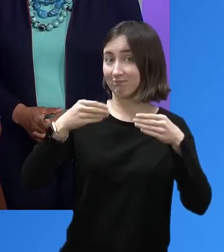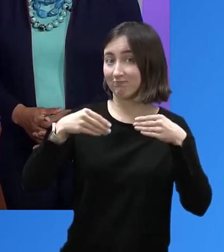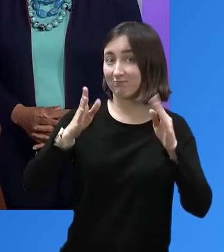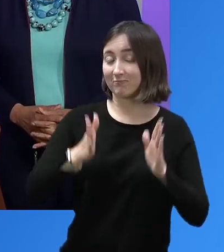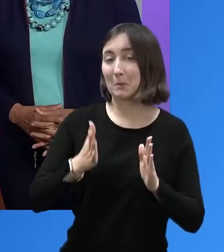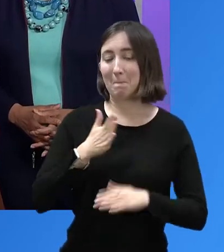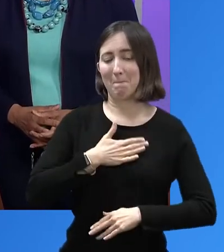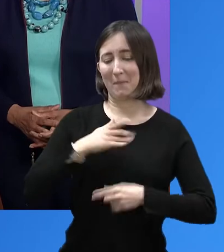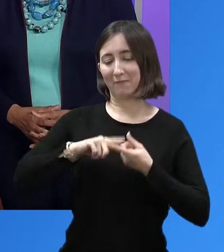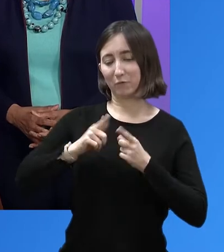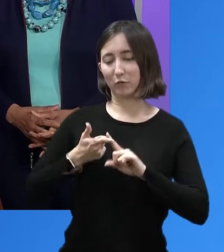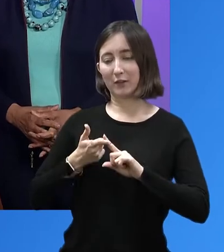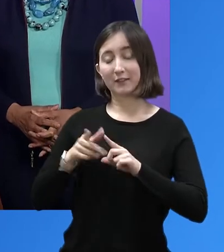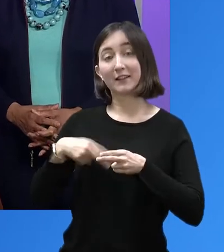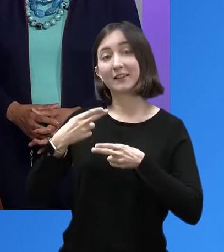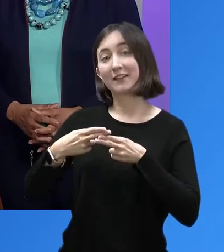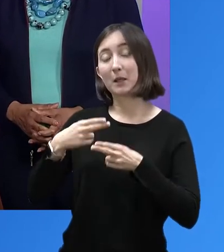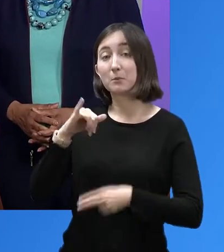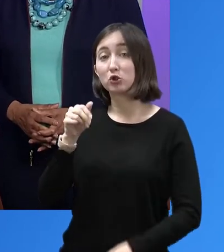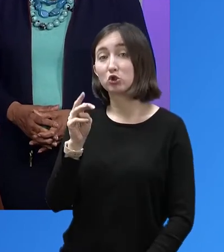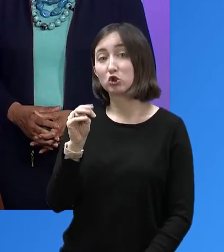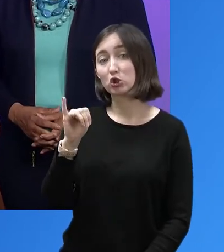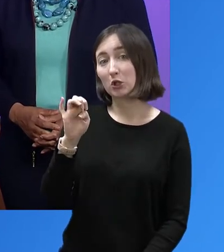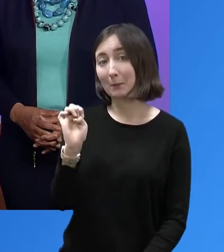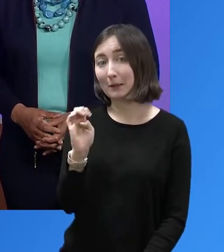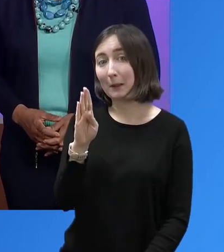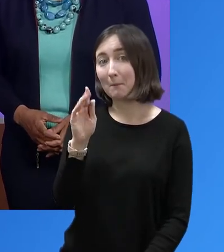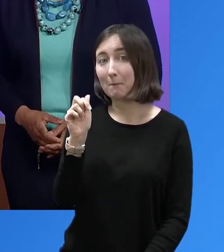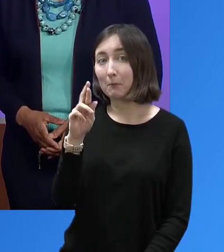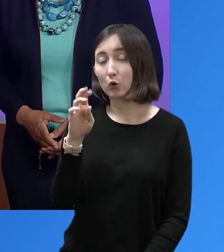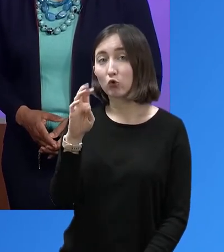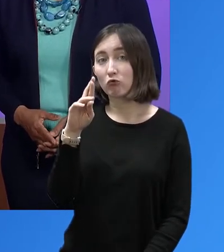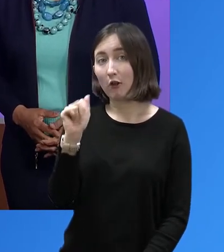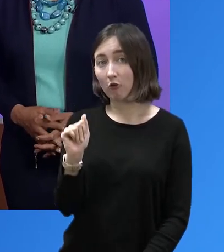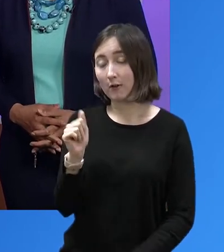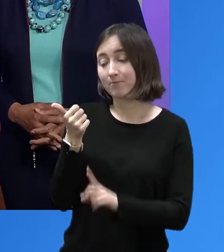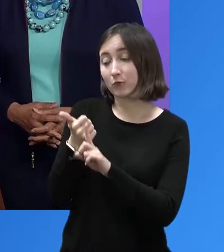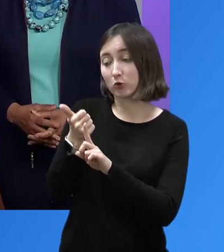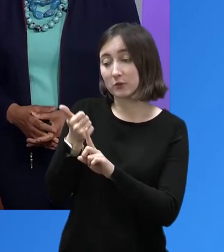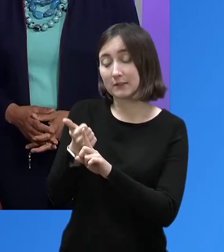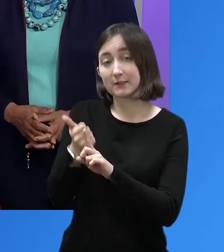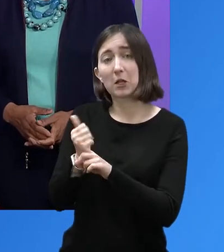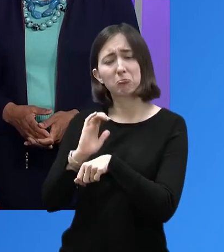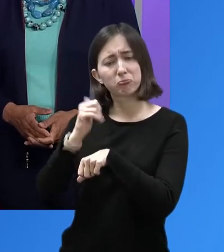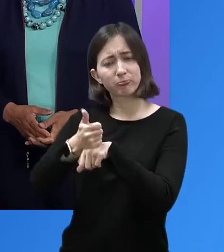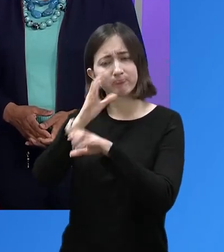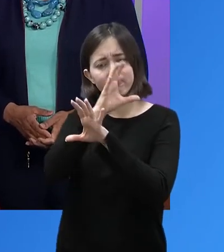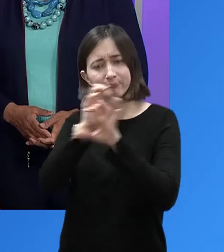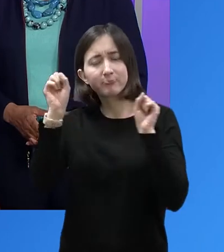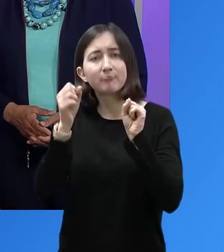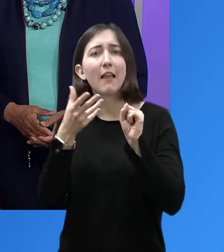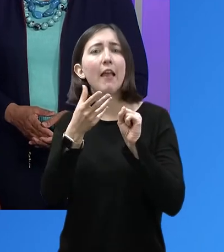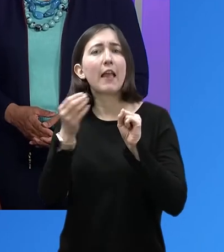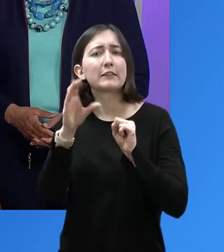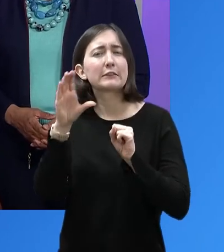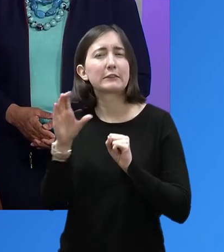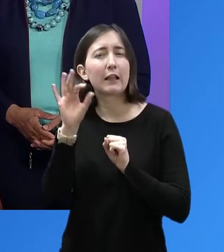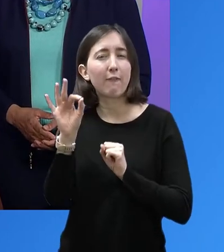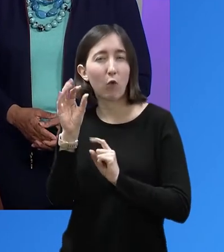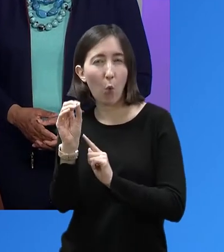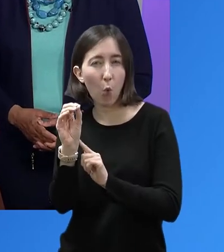Janie Barrera. Janie Barrera is the founding president and chief executive officer of LIFT Fund,